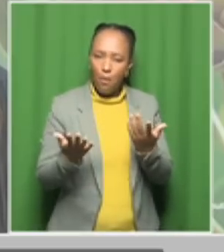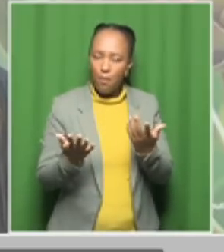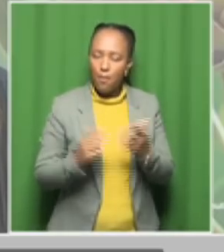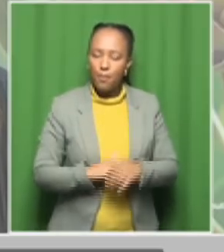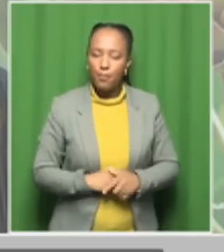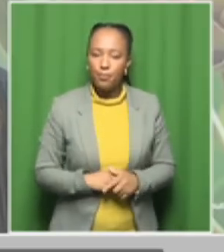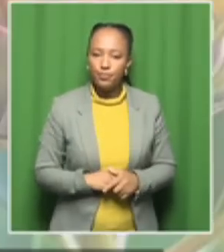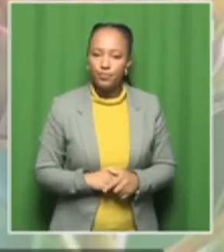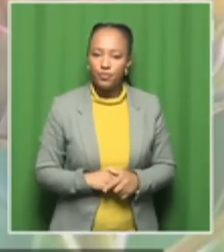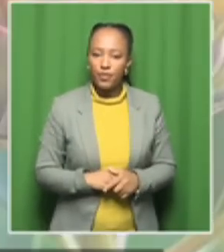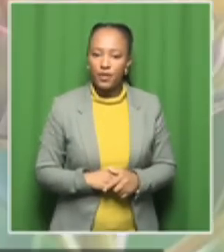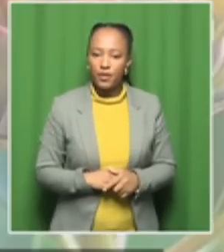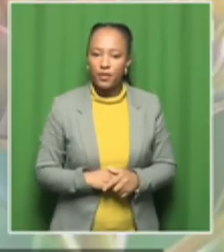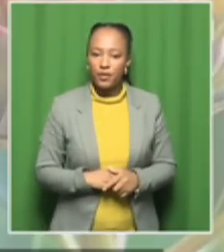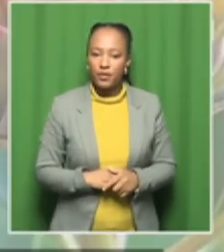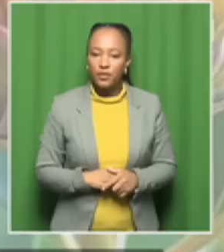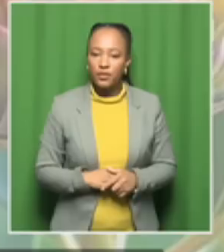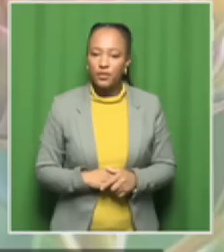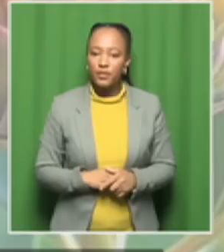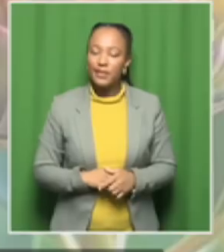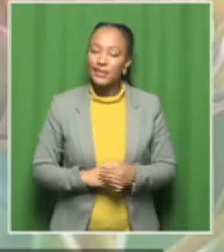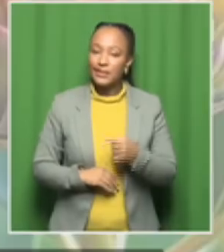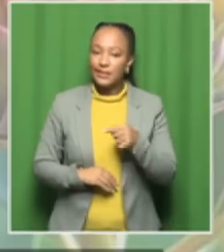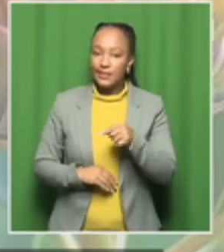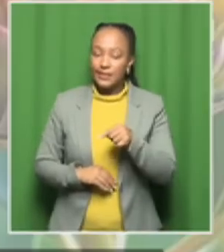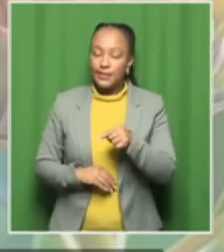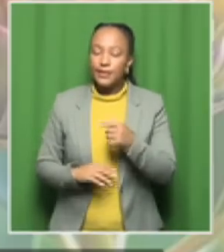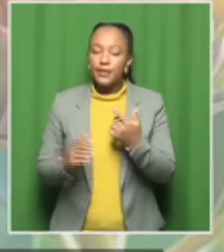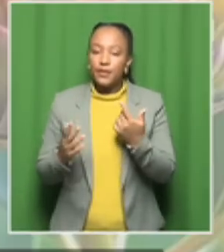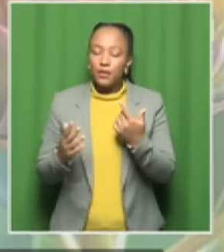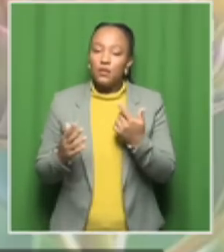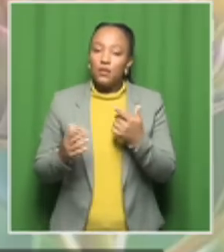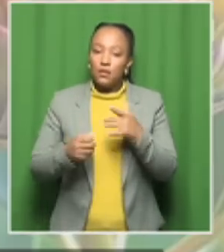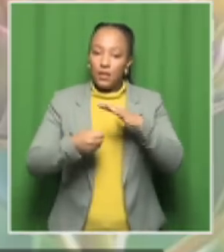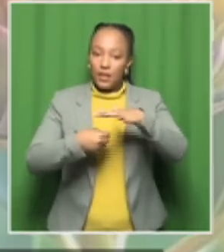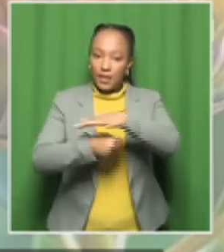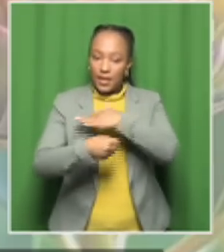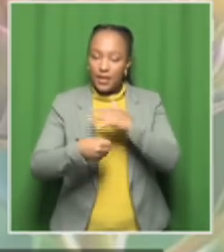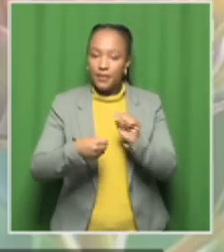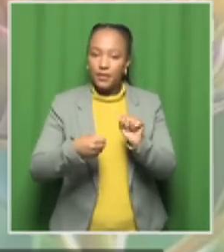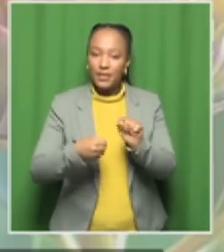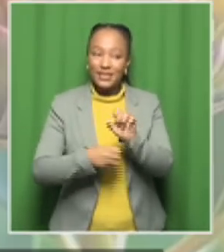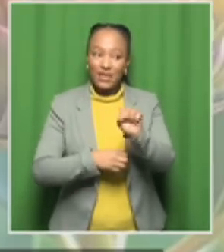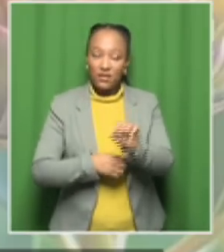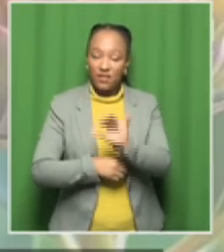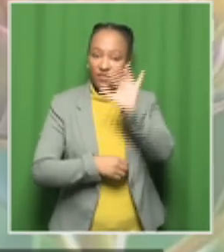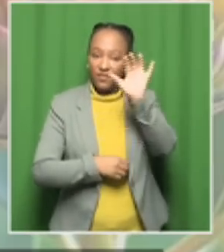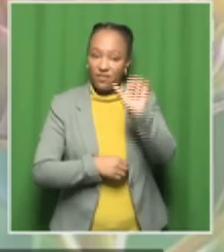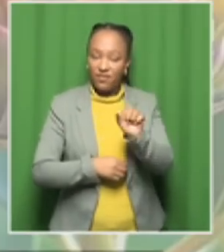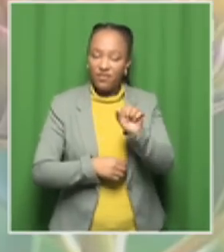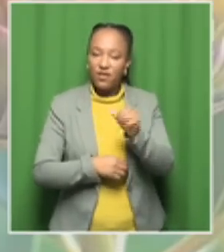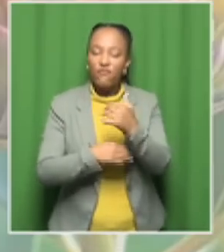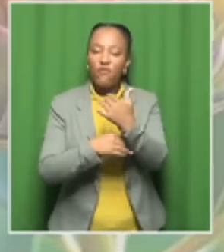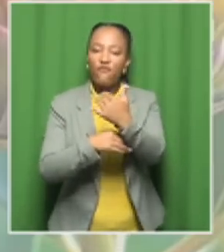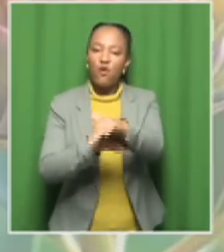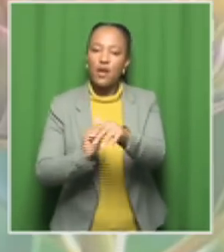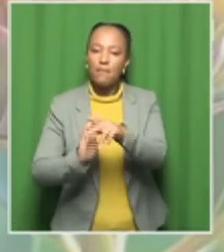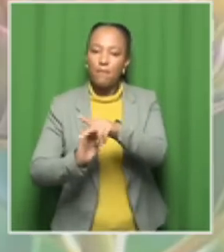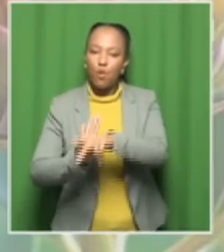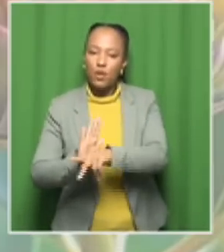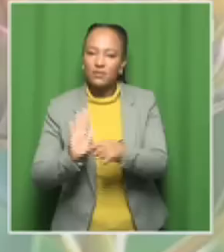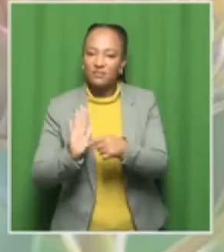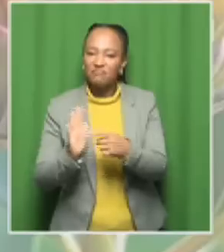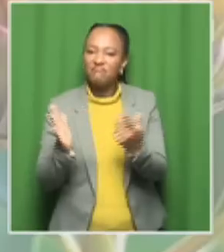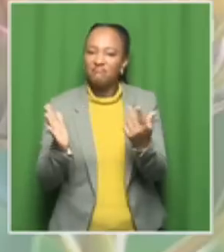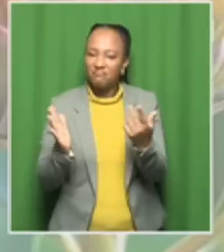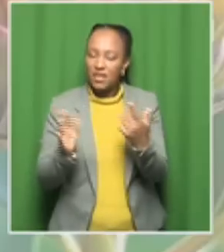South-South cooperation has been a pertinent area and a priority for South Africa's foreign policy. In any